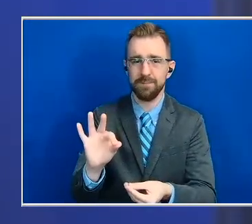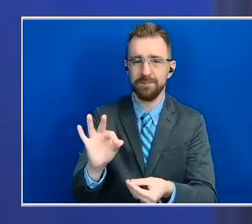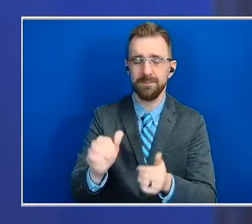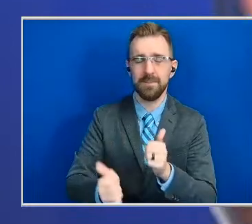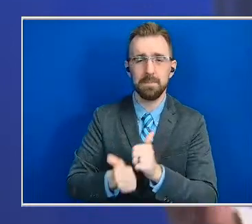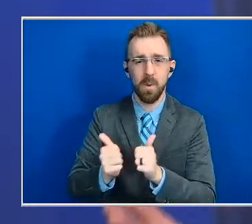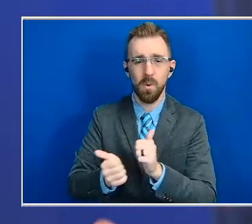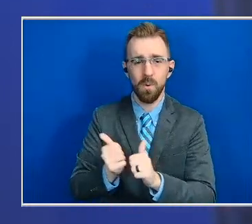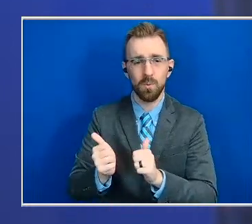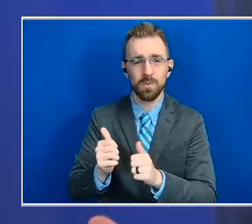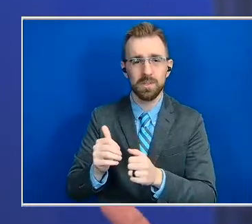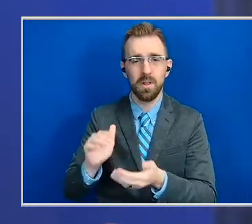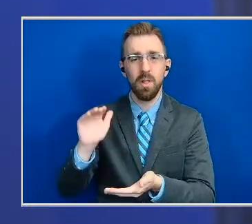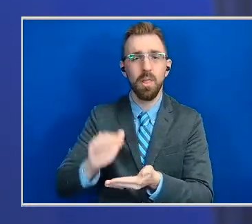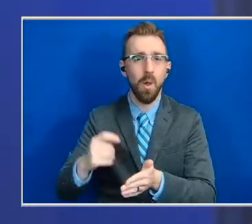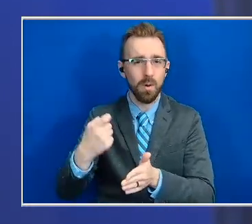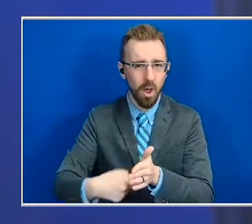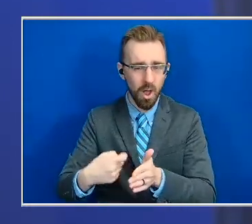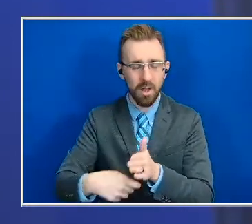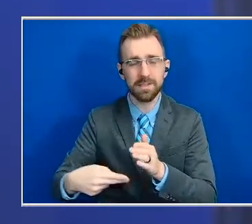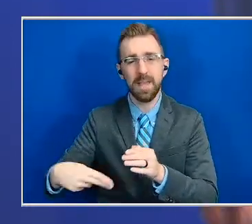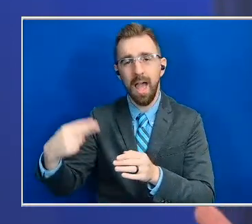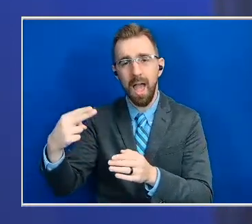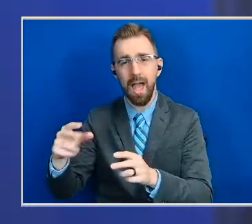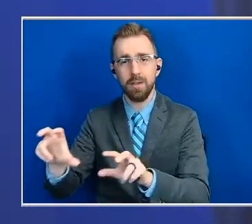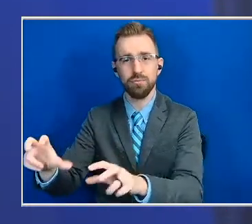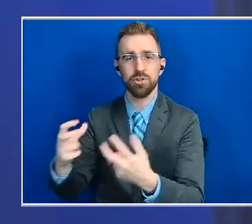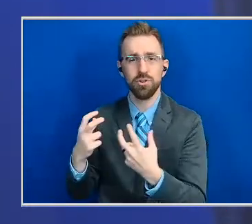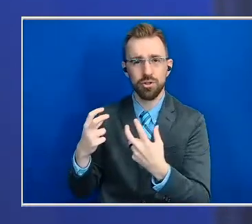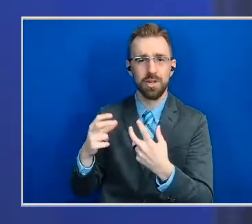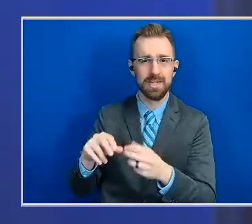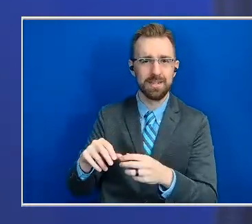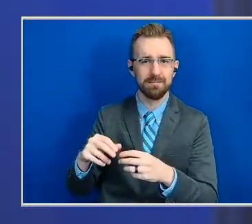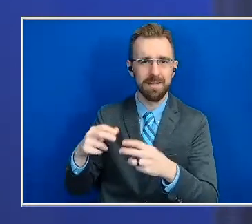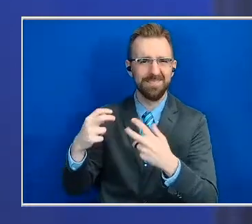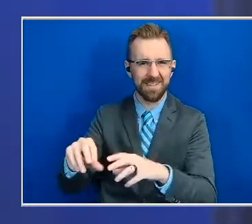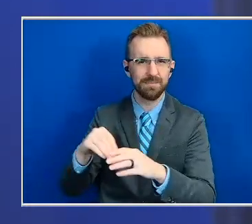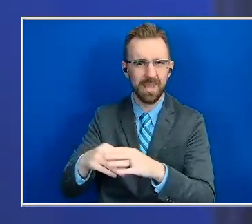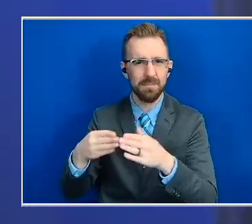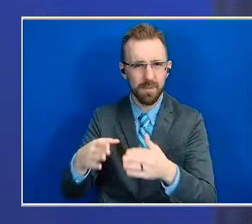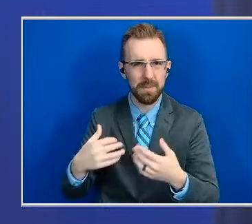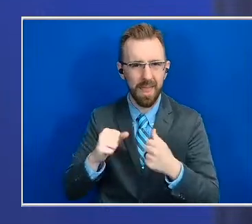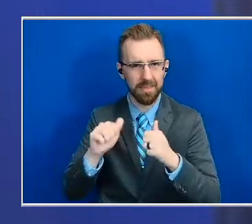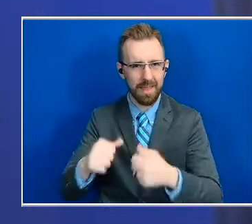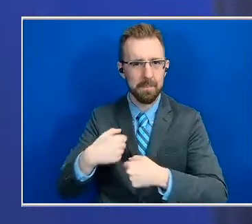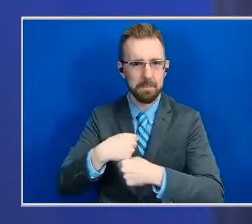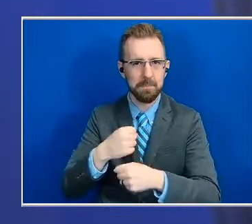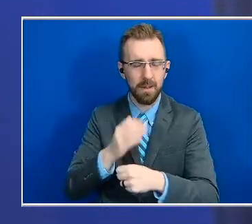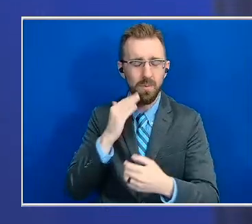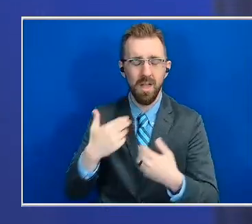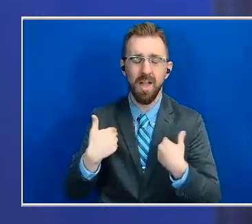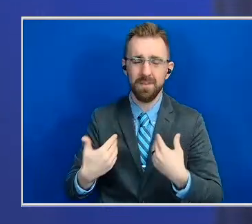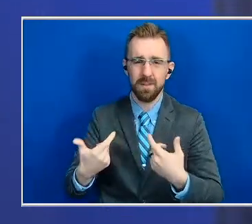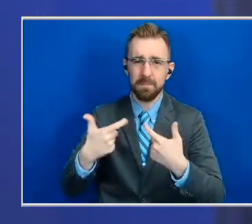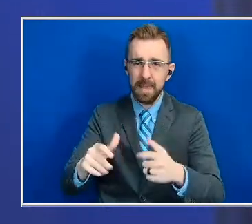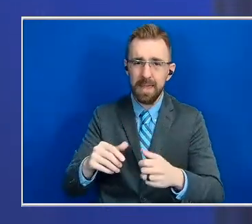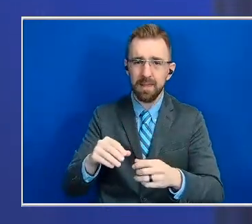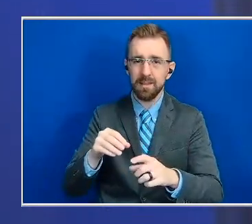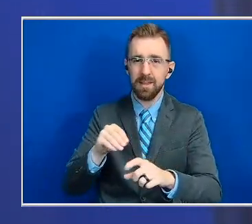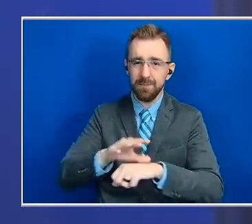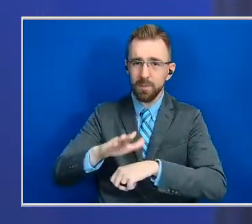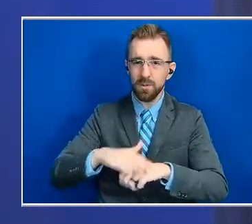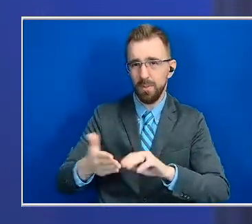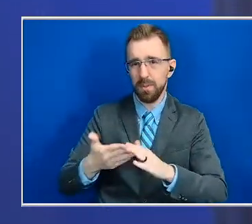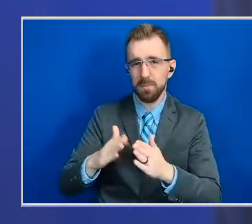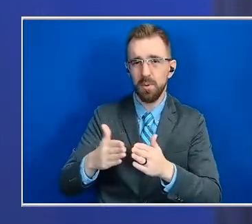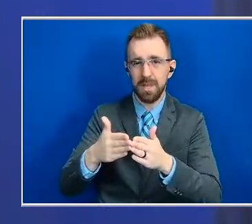low-cost but high-return investment in public health that we can make that will have such a big impact on the community as a whole. So there's a lot